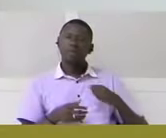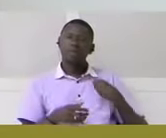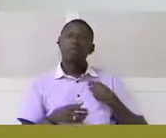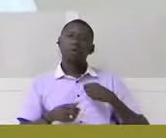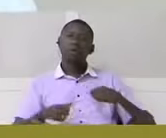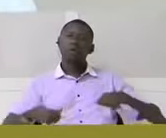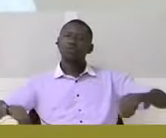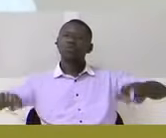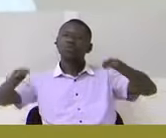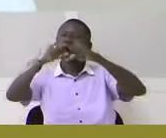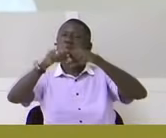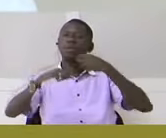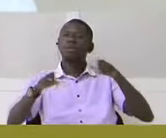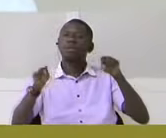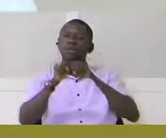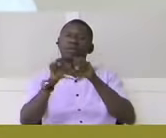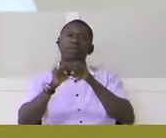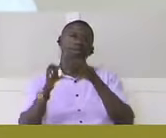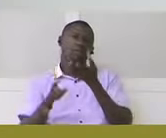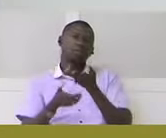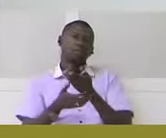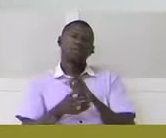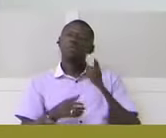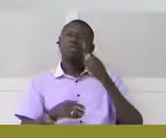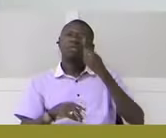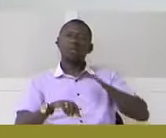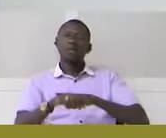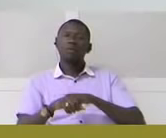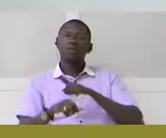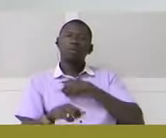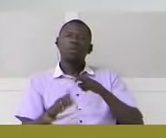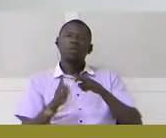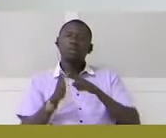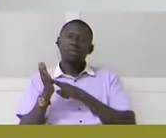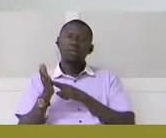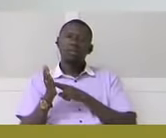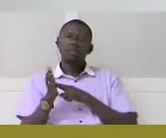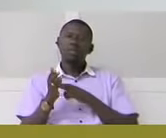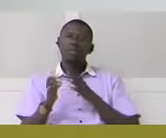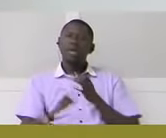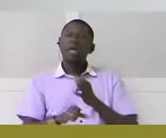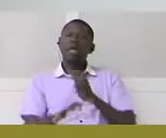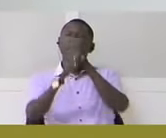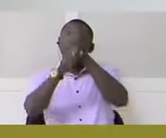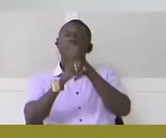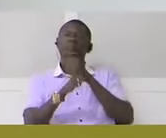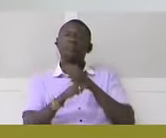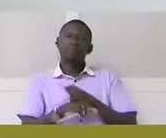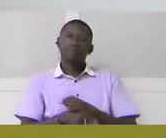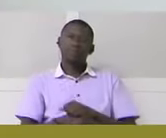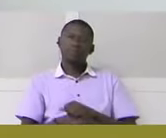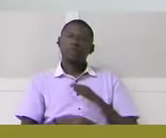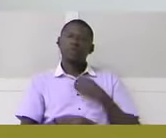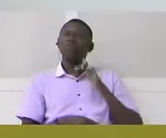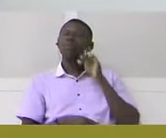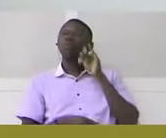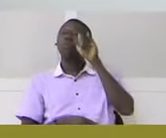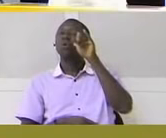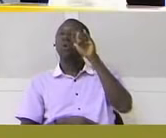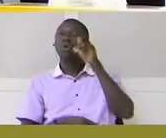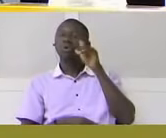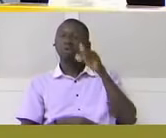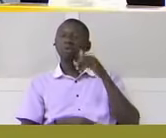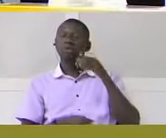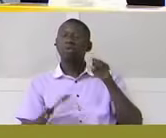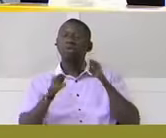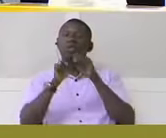by Senegal. Katun Senegal way murle. Each time we need an intervention, wato war ninzula da demarola, we will call upon them to come and